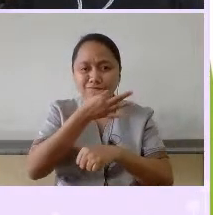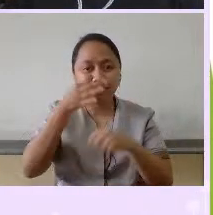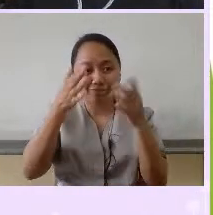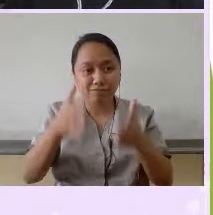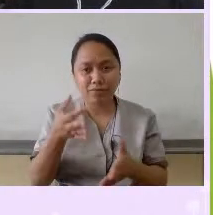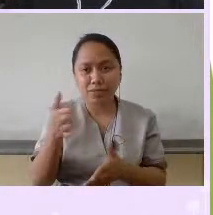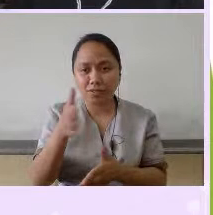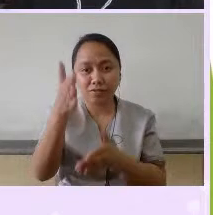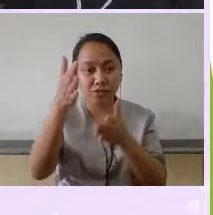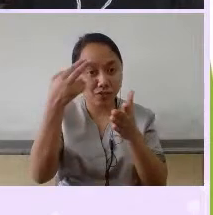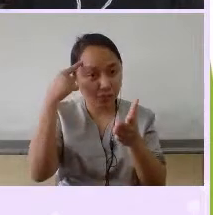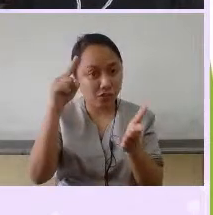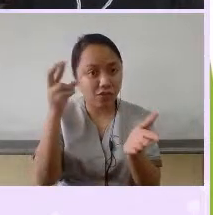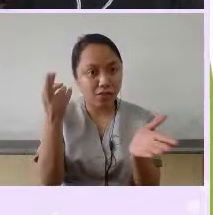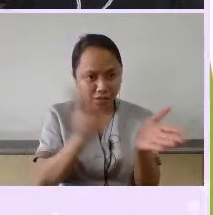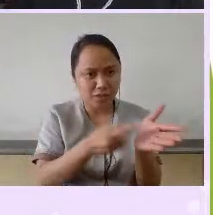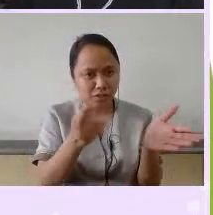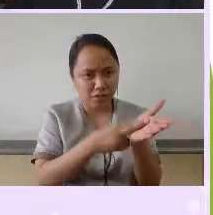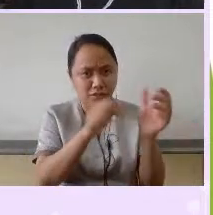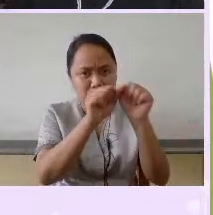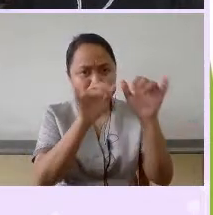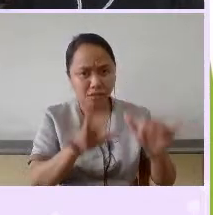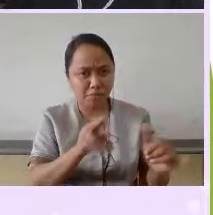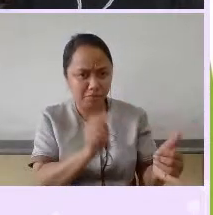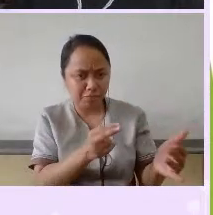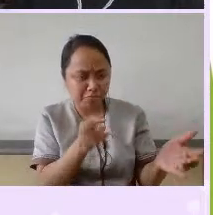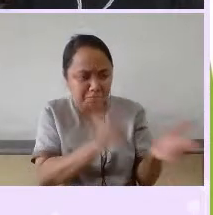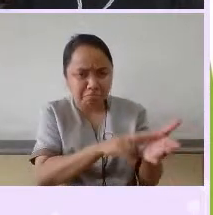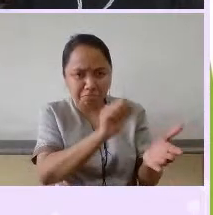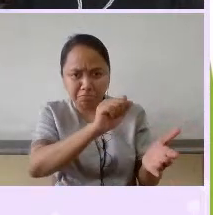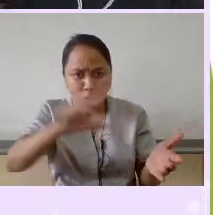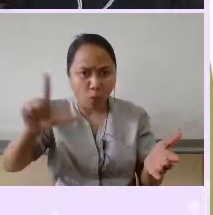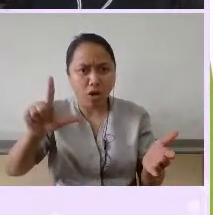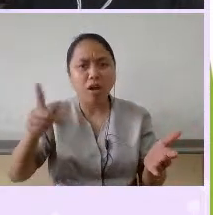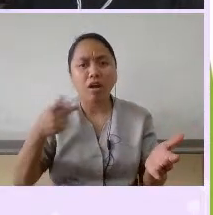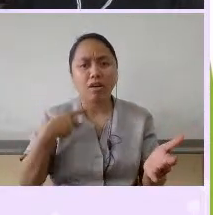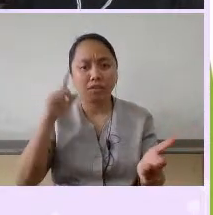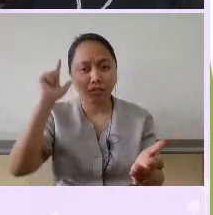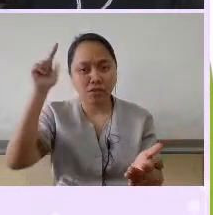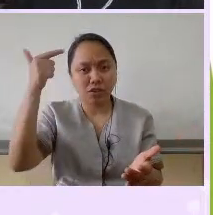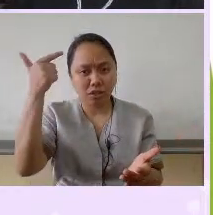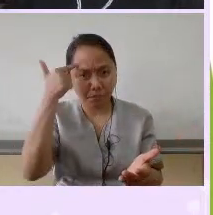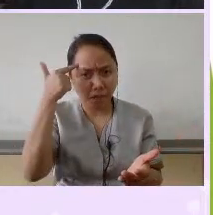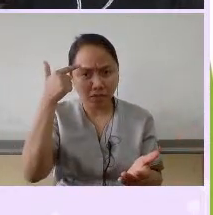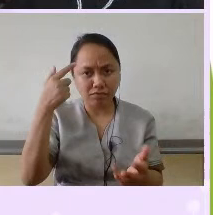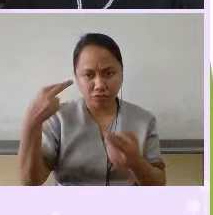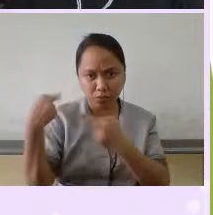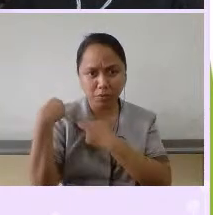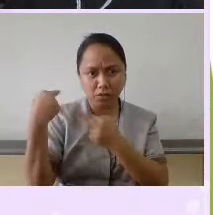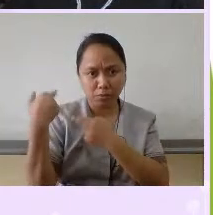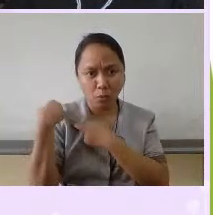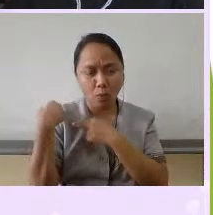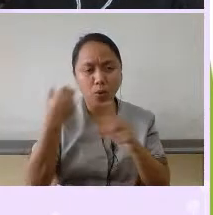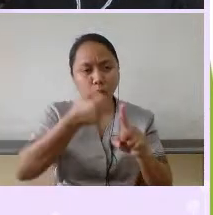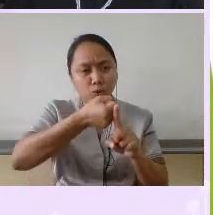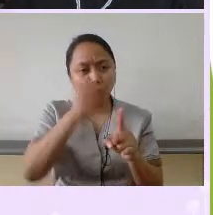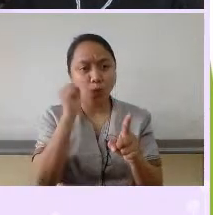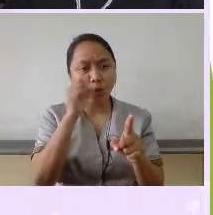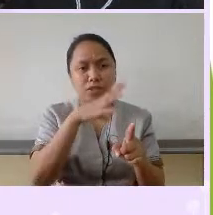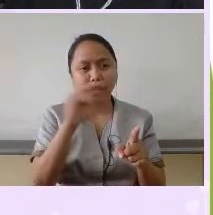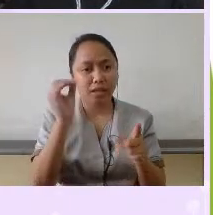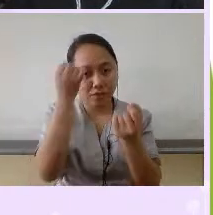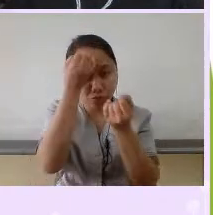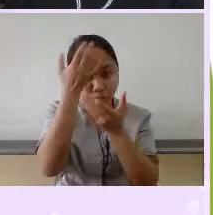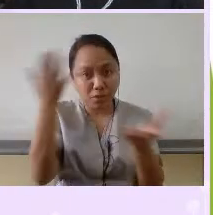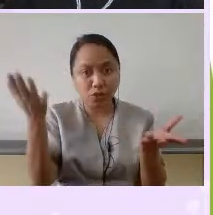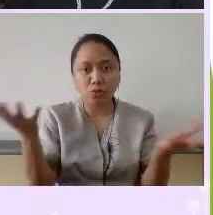Registration System that will provide the government a reliable source of information on who and where